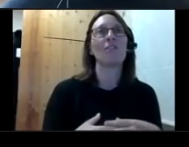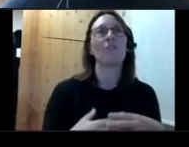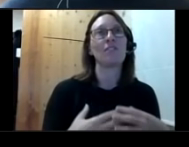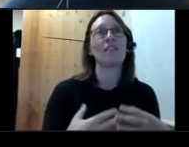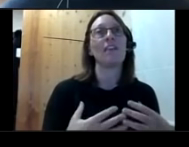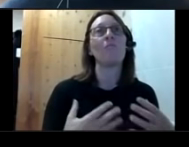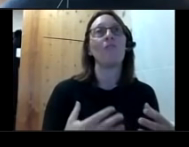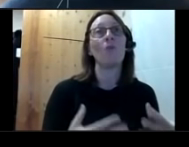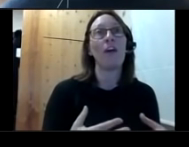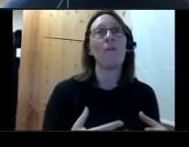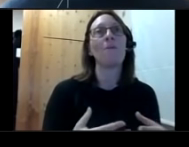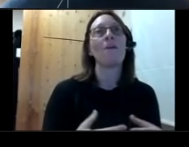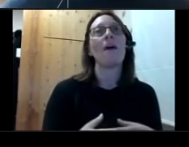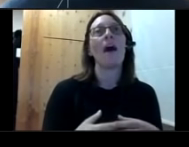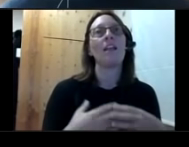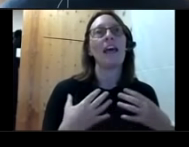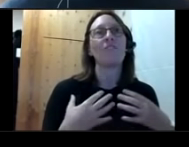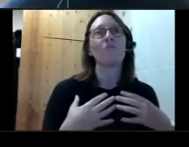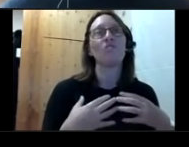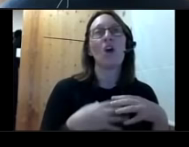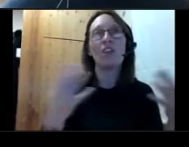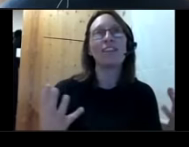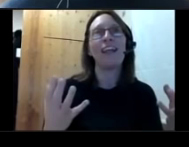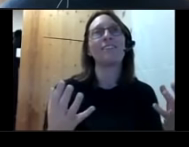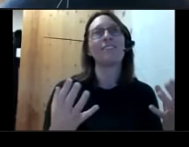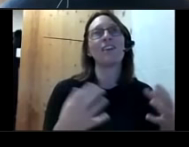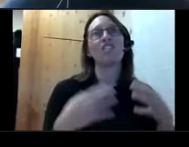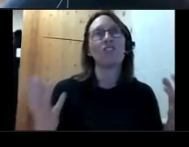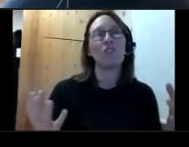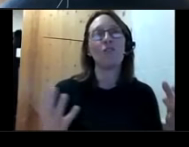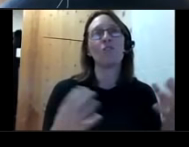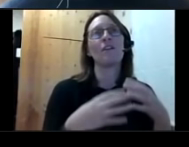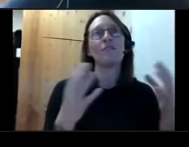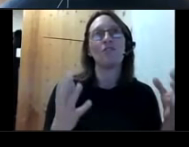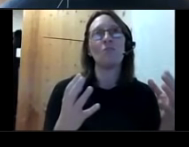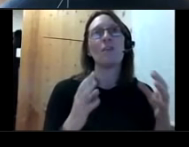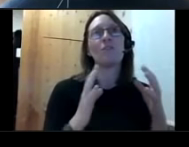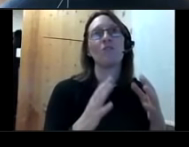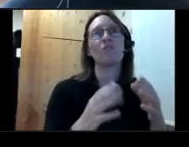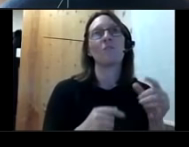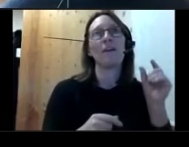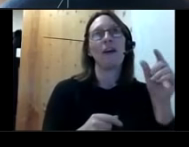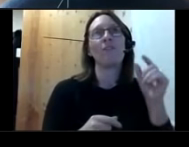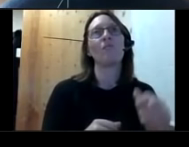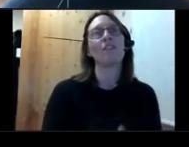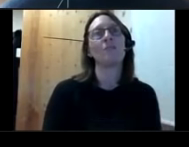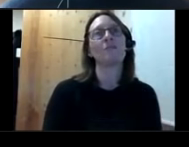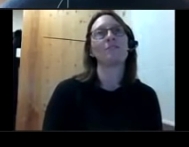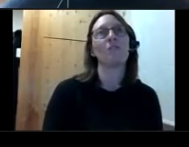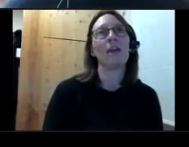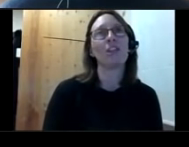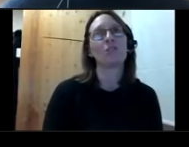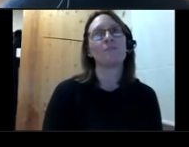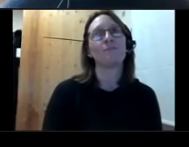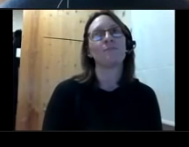technology, which is set up for them. It allows them to personalize the site, change the font size, zoom. It's not just about having a read button